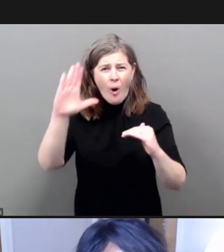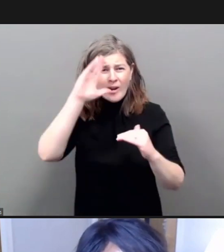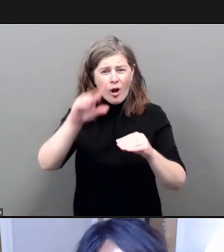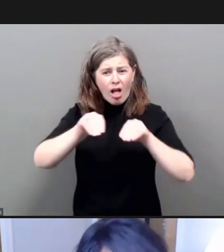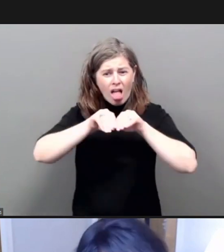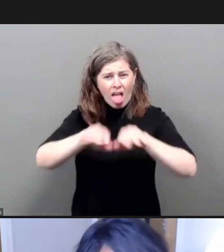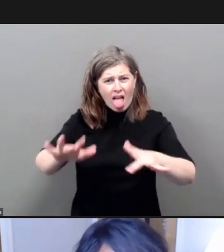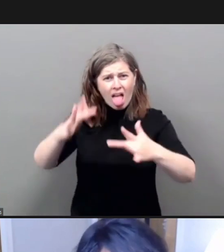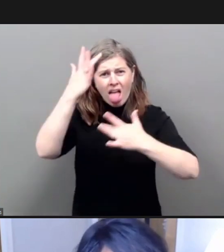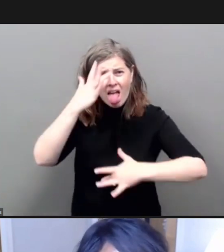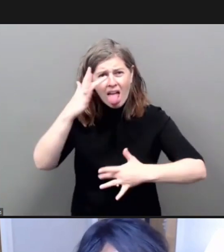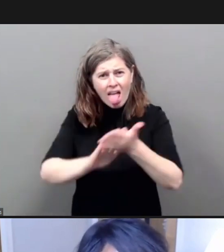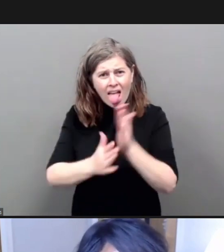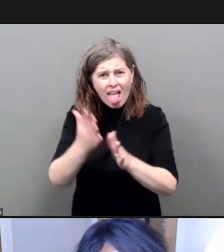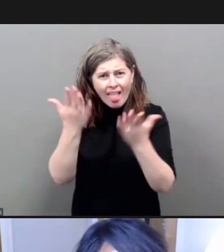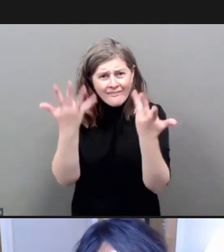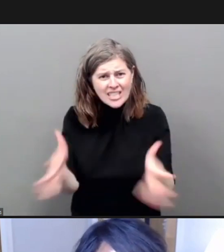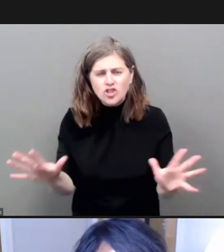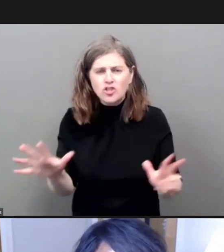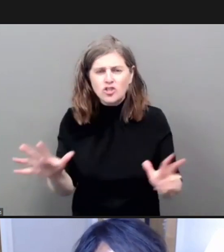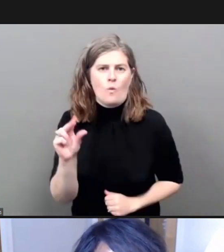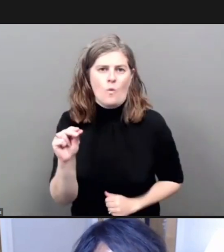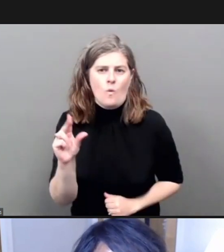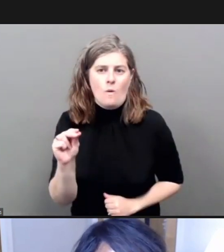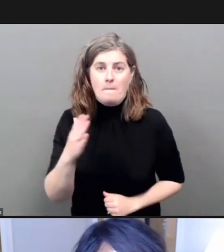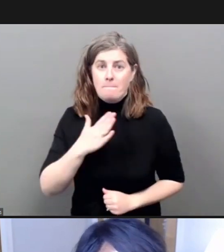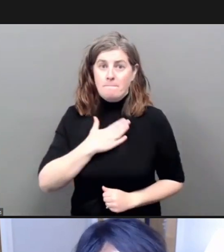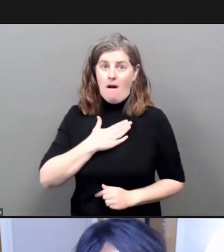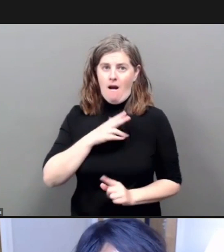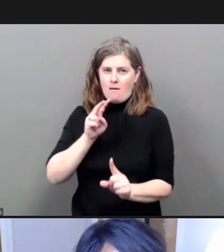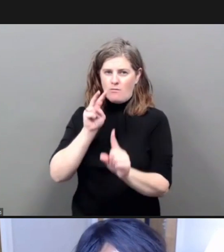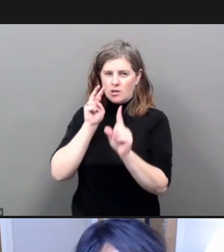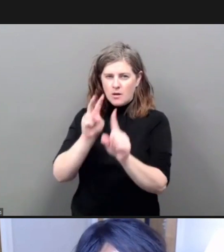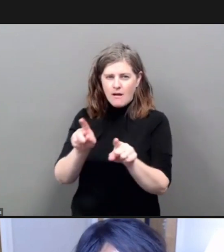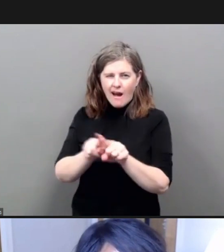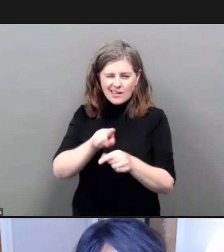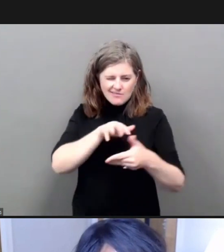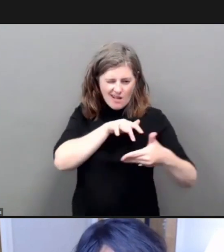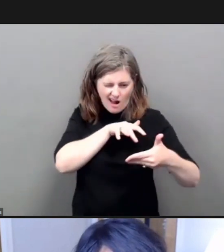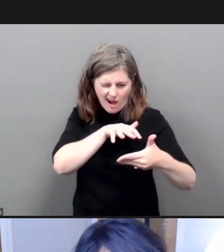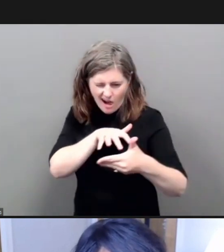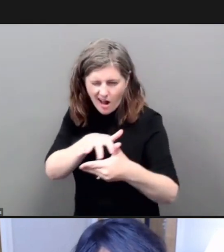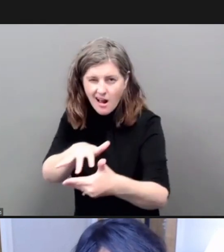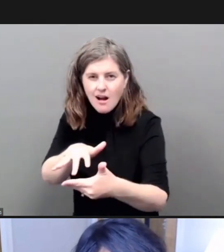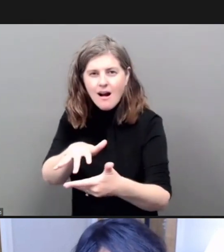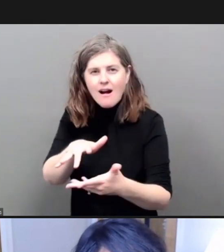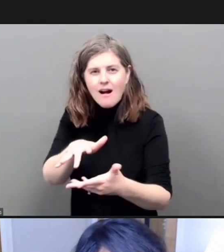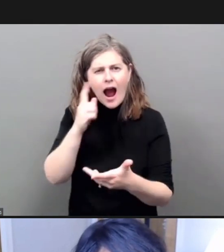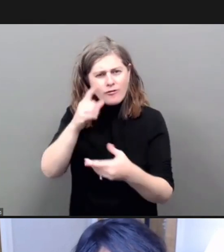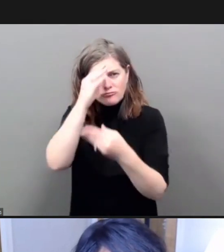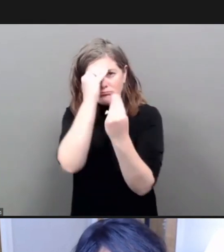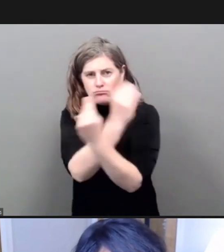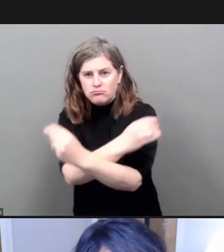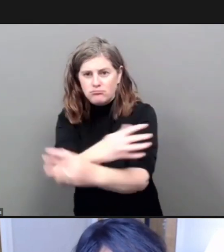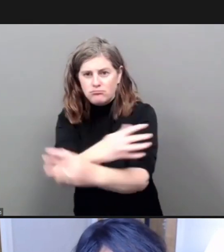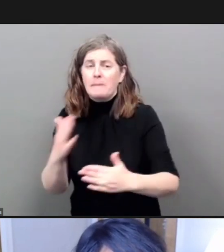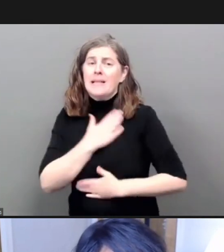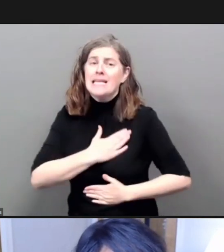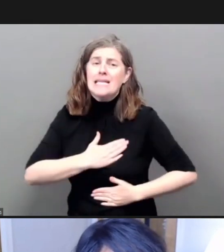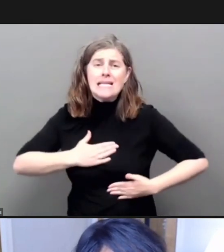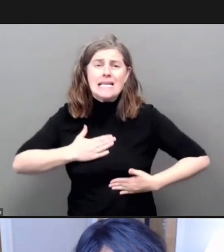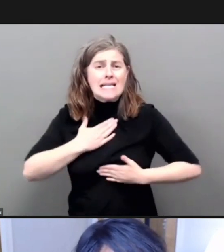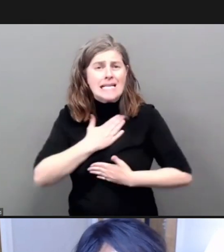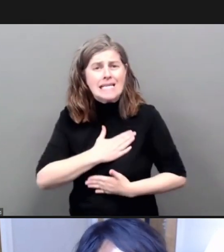over. So that, as my perspective as an epidemiologist, I must share that. So please be safe,